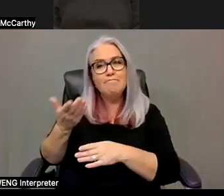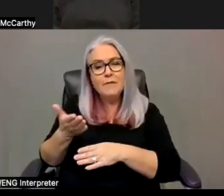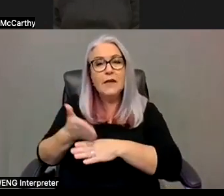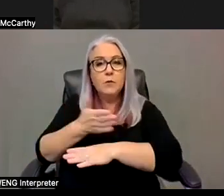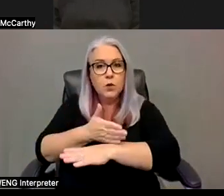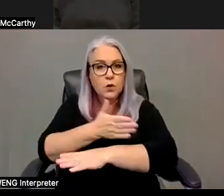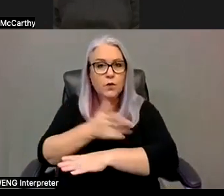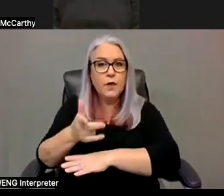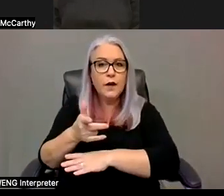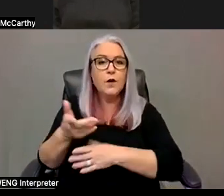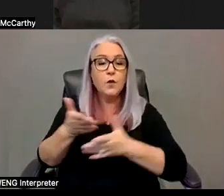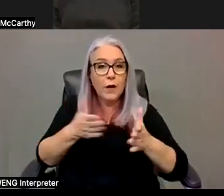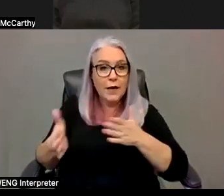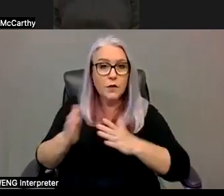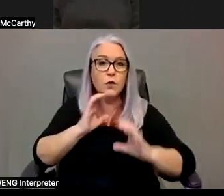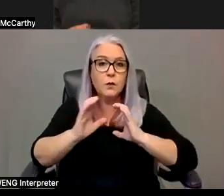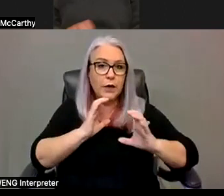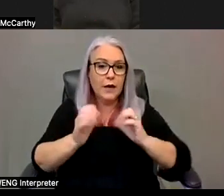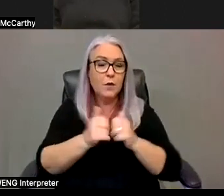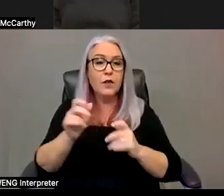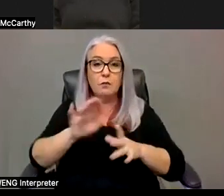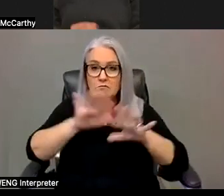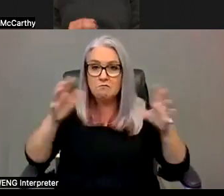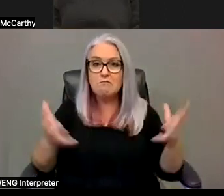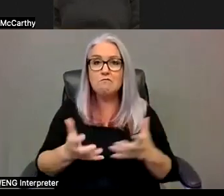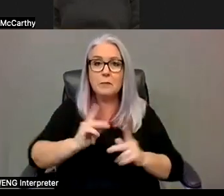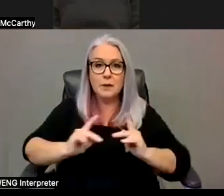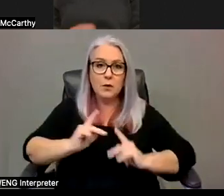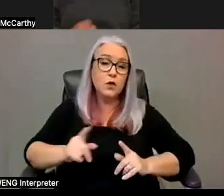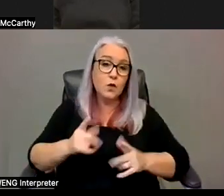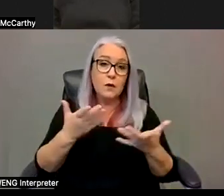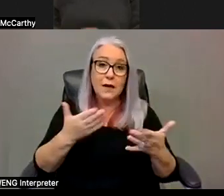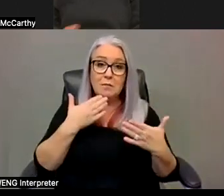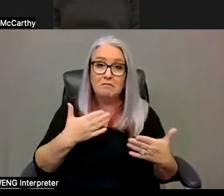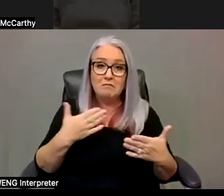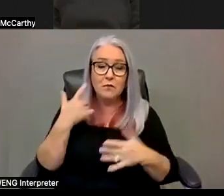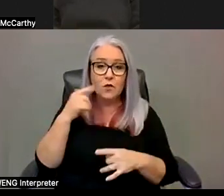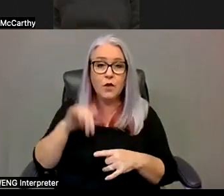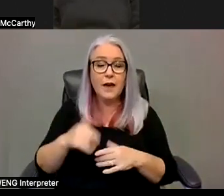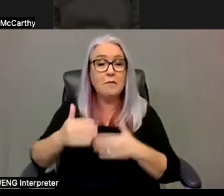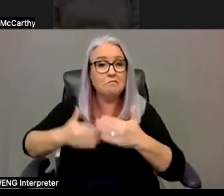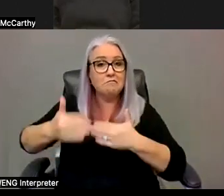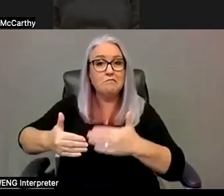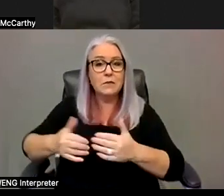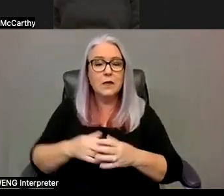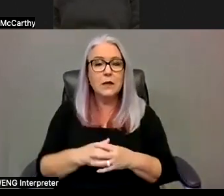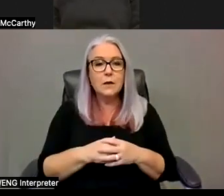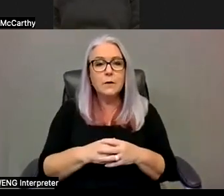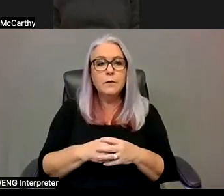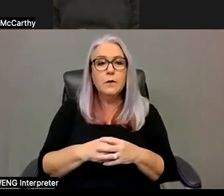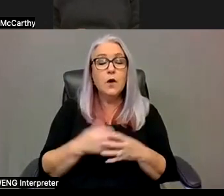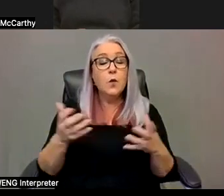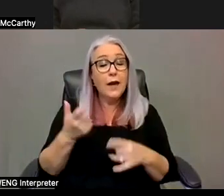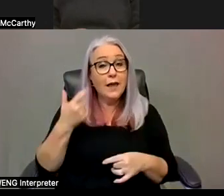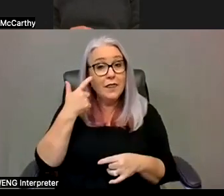their methods of communicating with residents. And so I commend that step in the right direction. What I do think